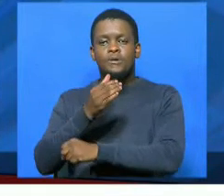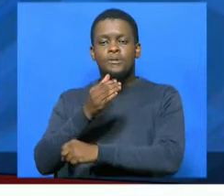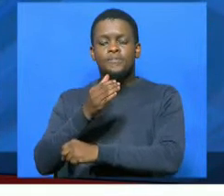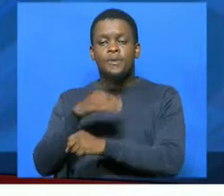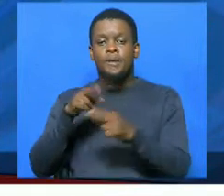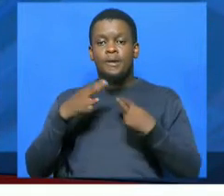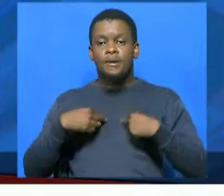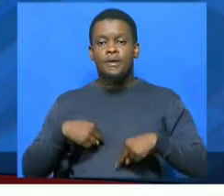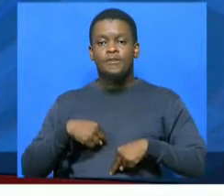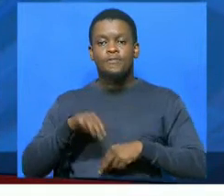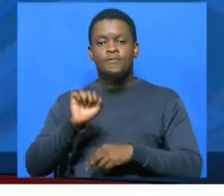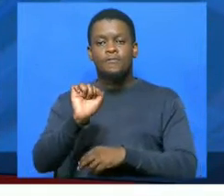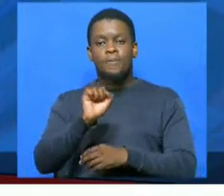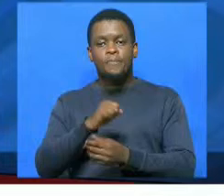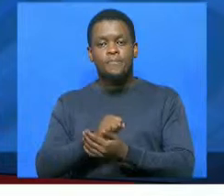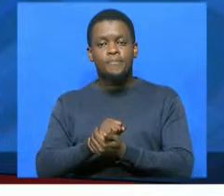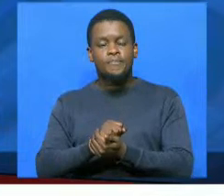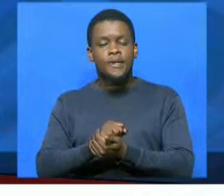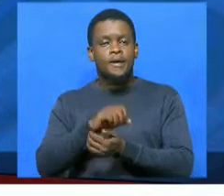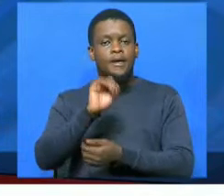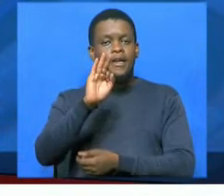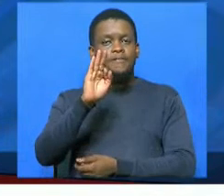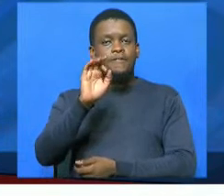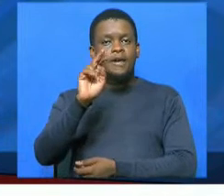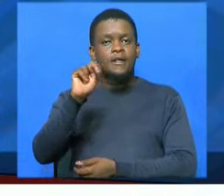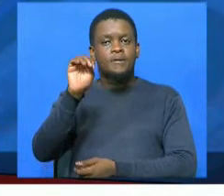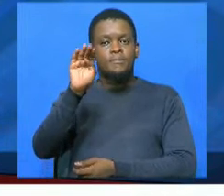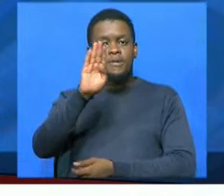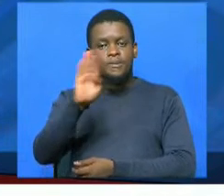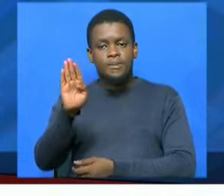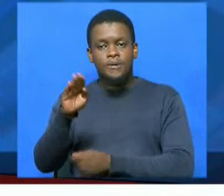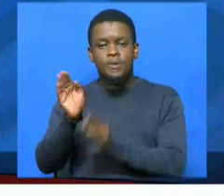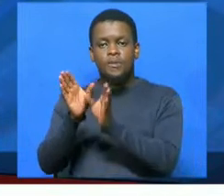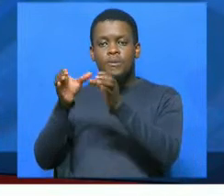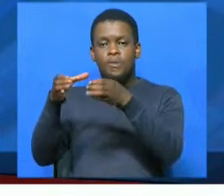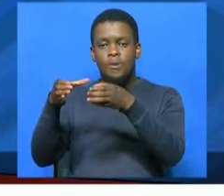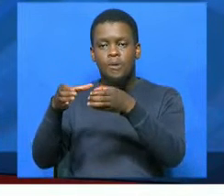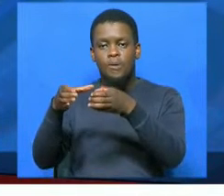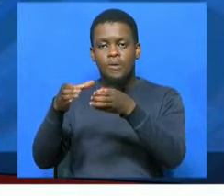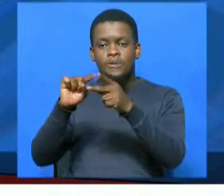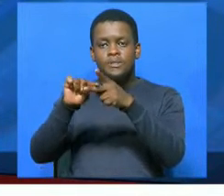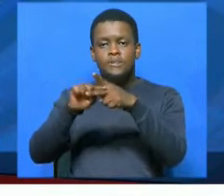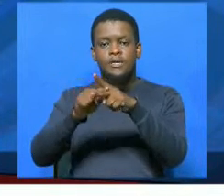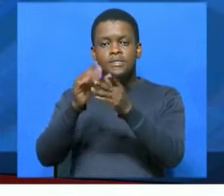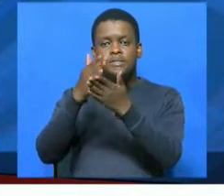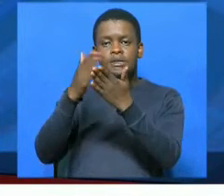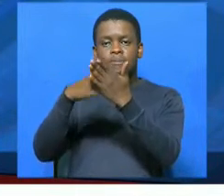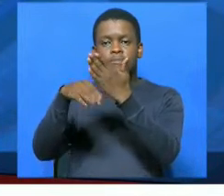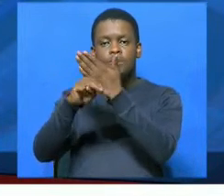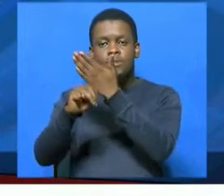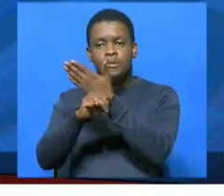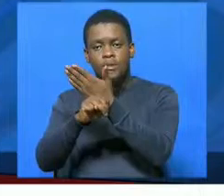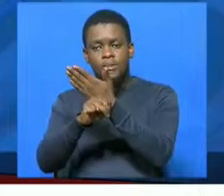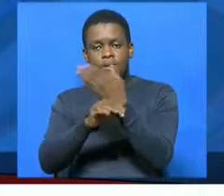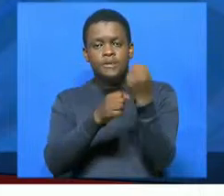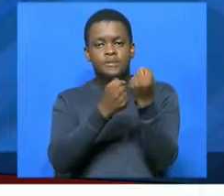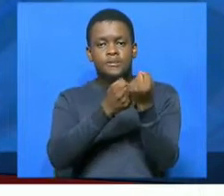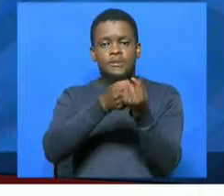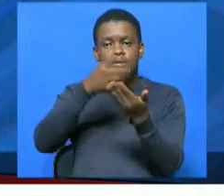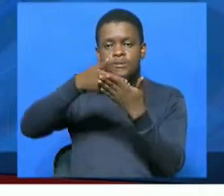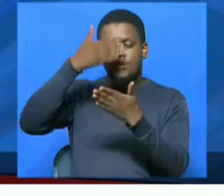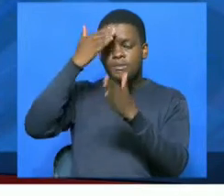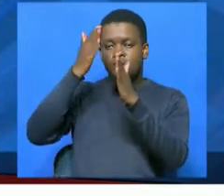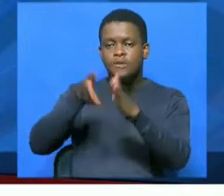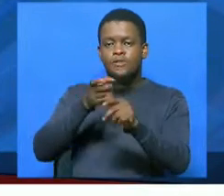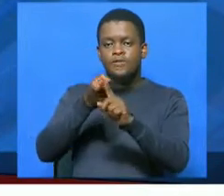In other news, the FNBB Foundation has launched a Top Achievers program to sponsor top 5 learners from remote